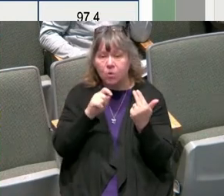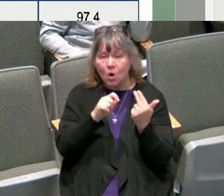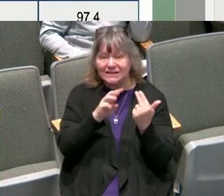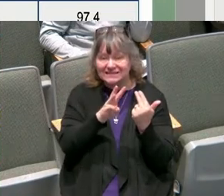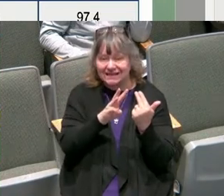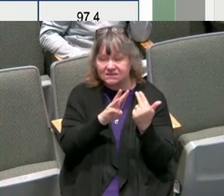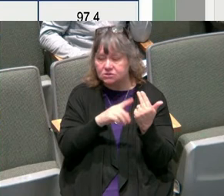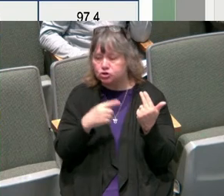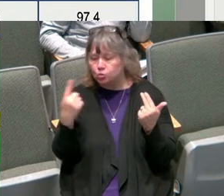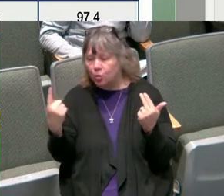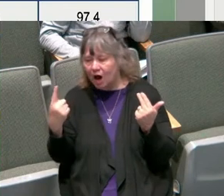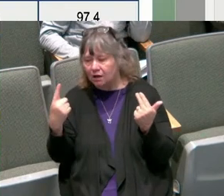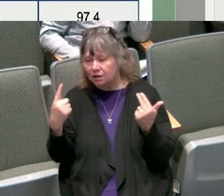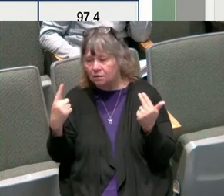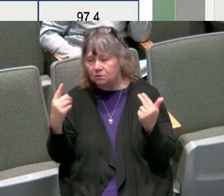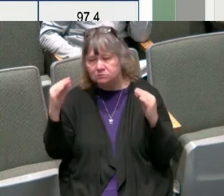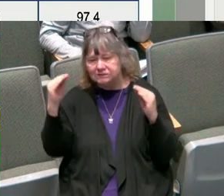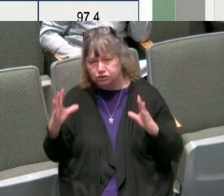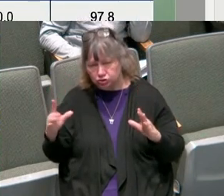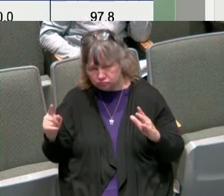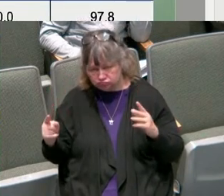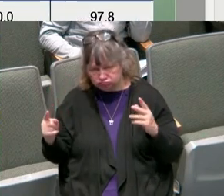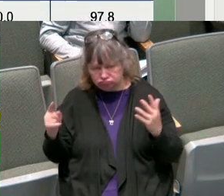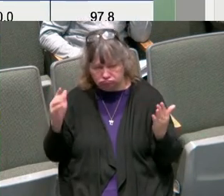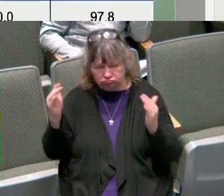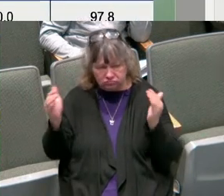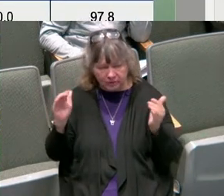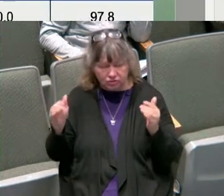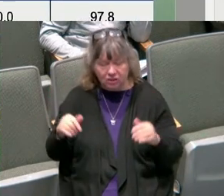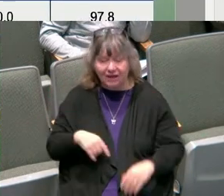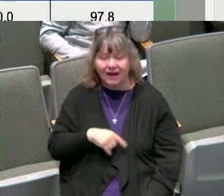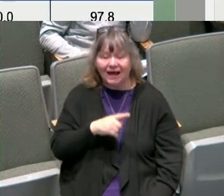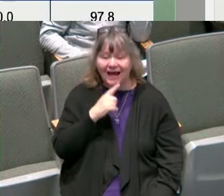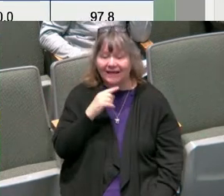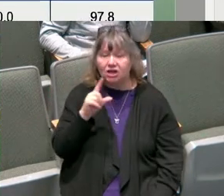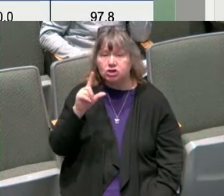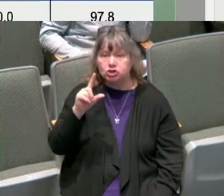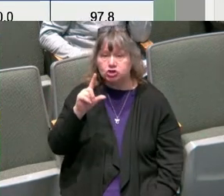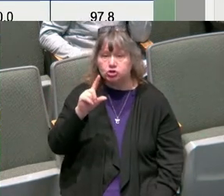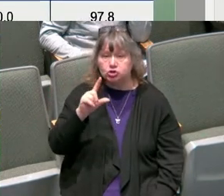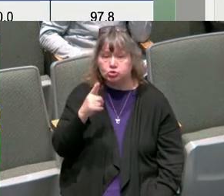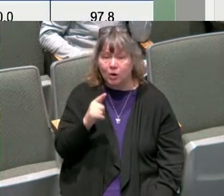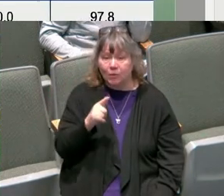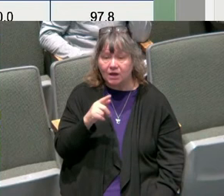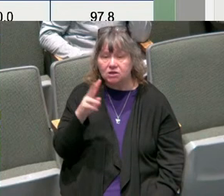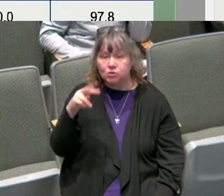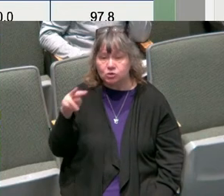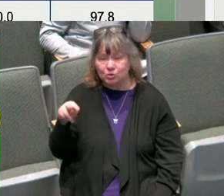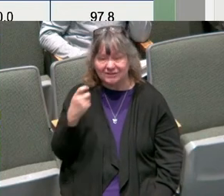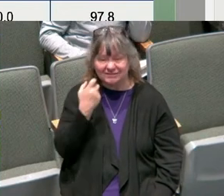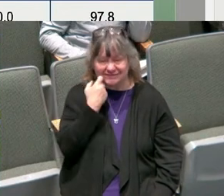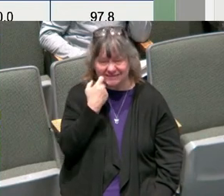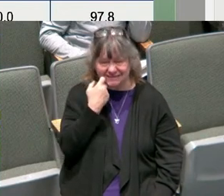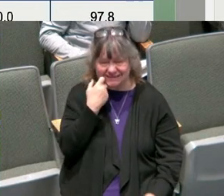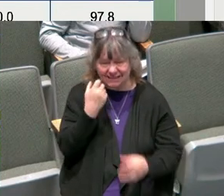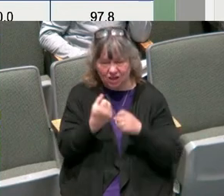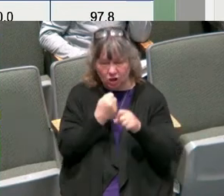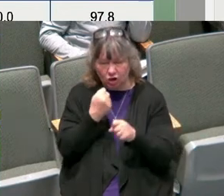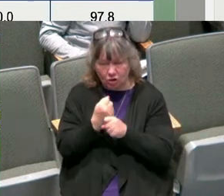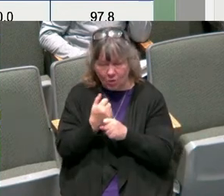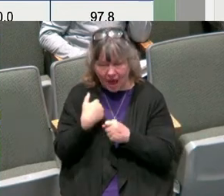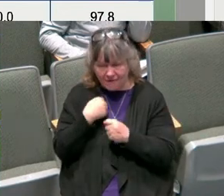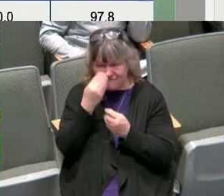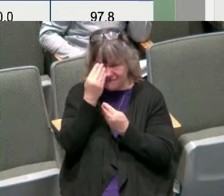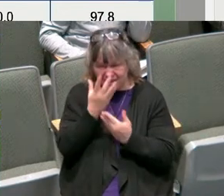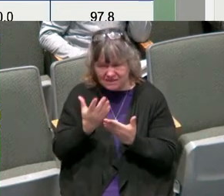students to every one educator and then if we forward to 2122 the most recent year in which data is available